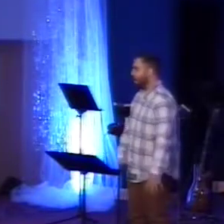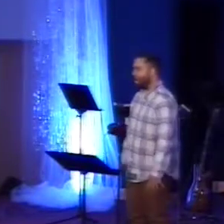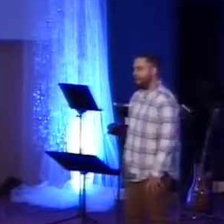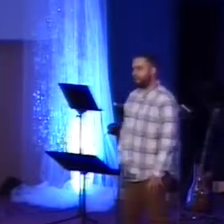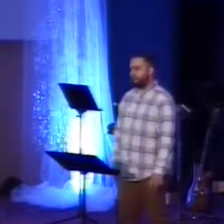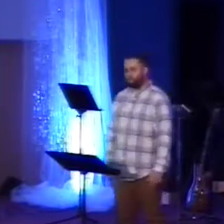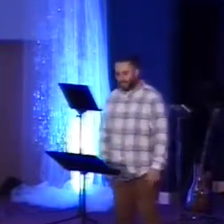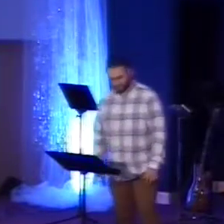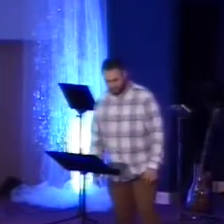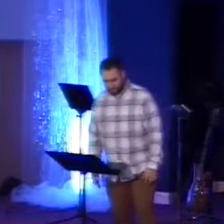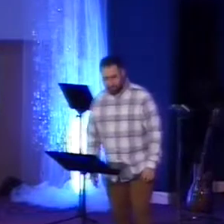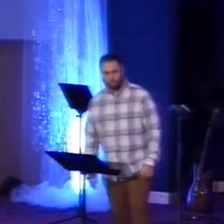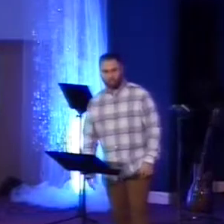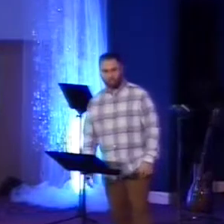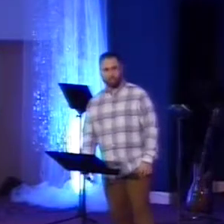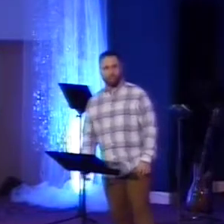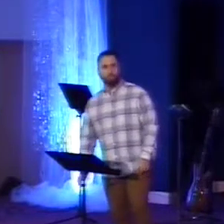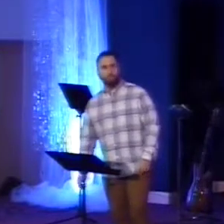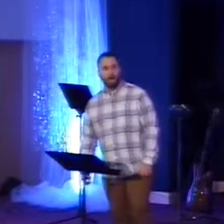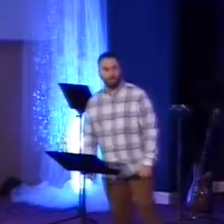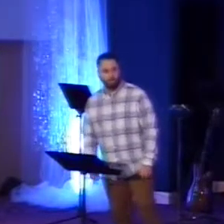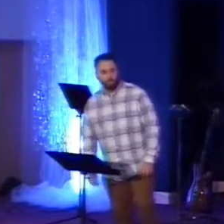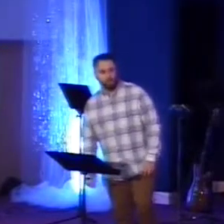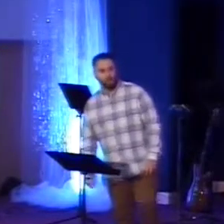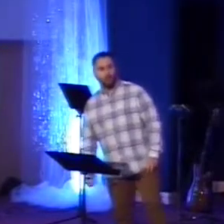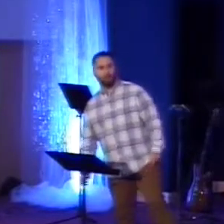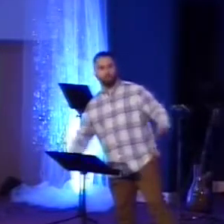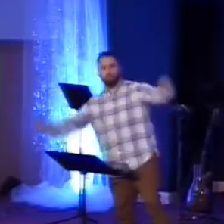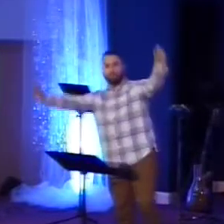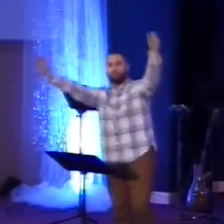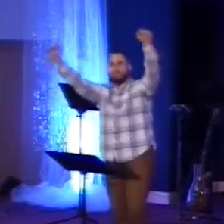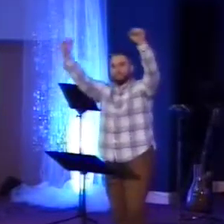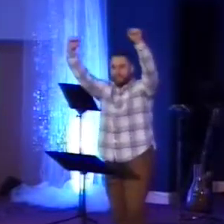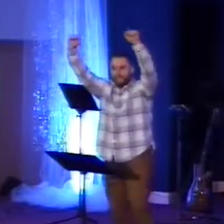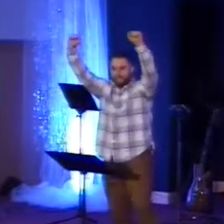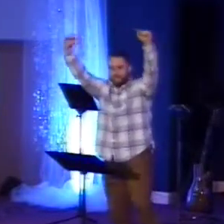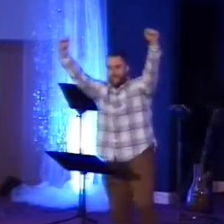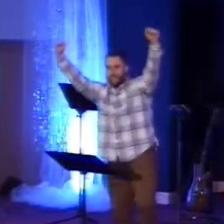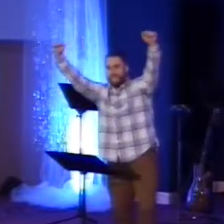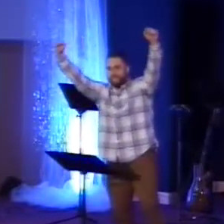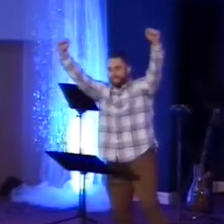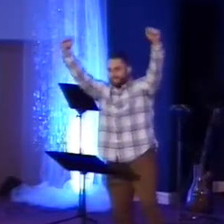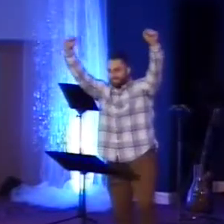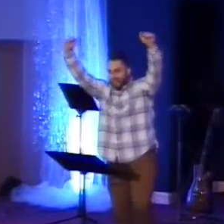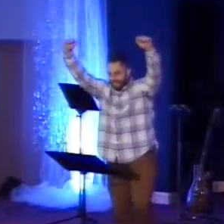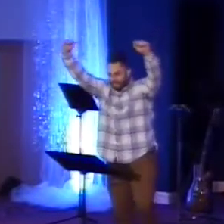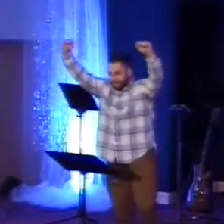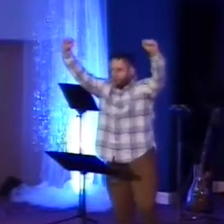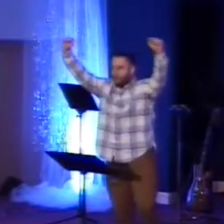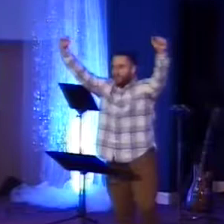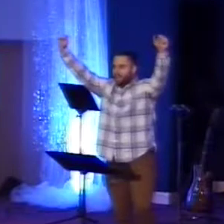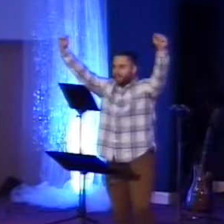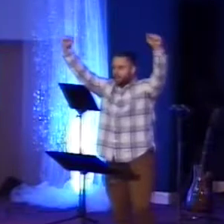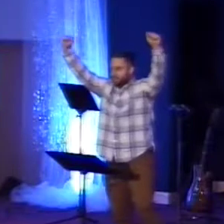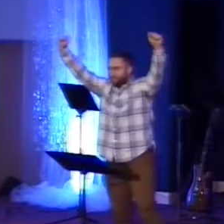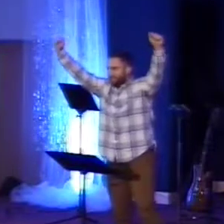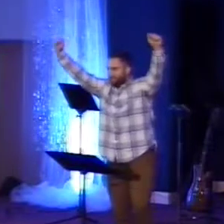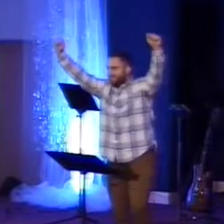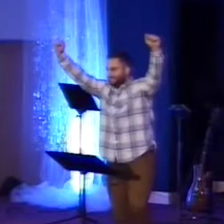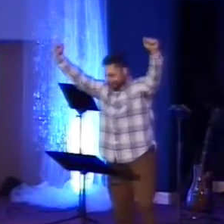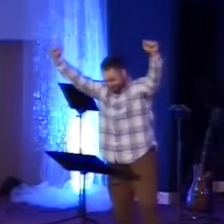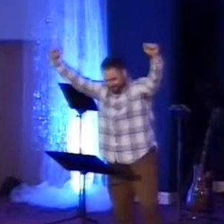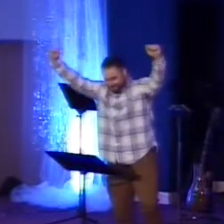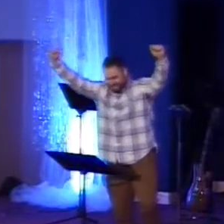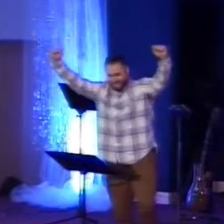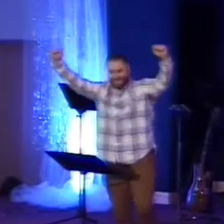they are. And so I'm like literally searching the bottom of the water with my feet as I'm hanging on to the deck, praying, Lord Jesus,